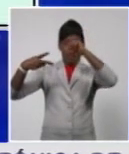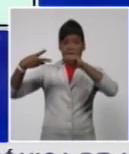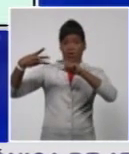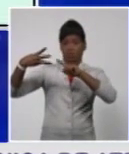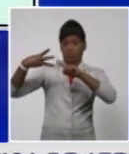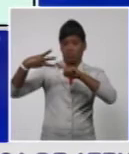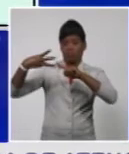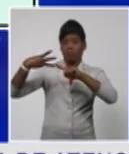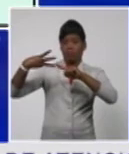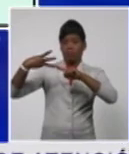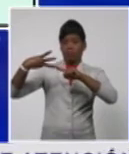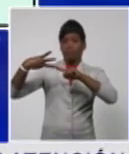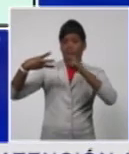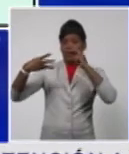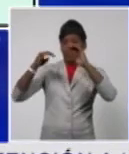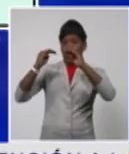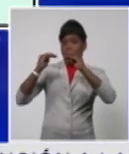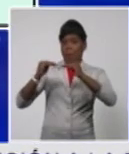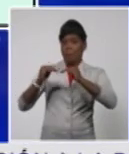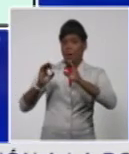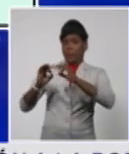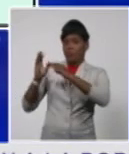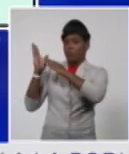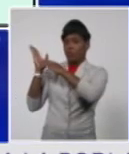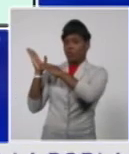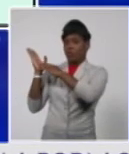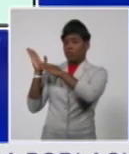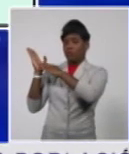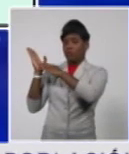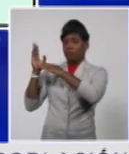79,722 fatalities. Brazil, with